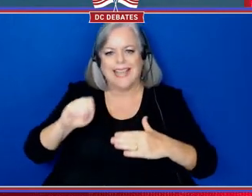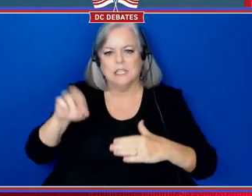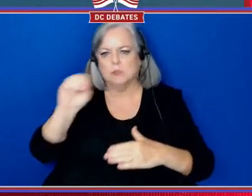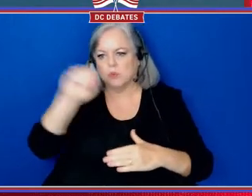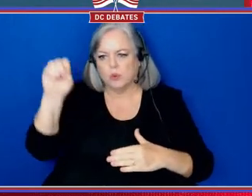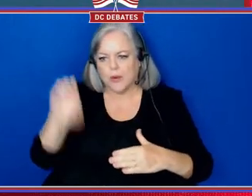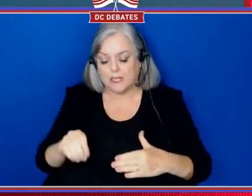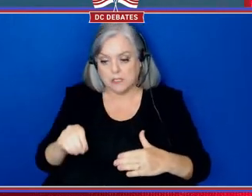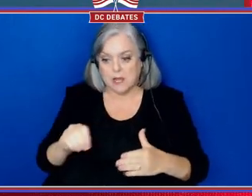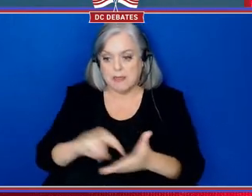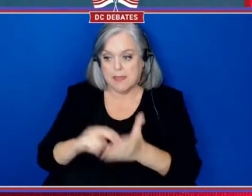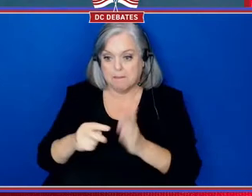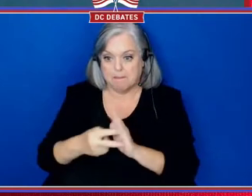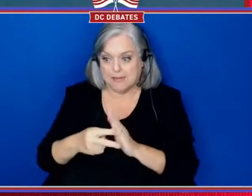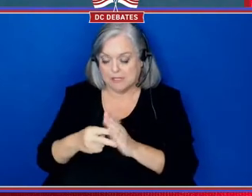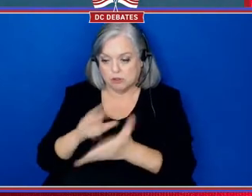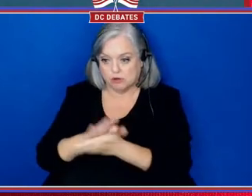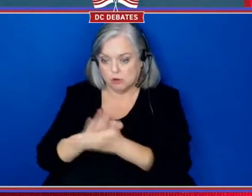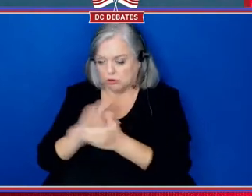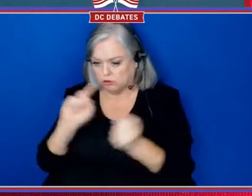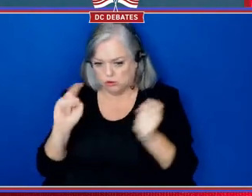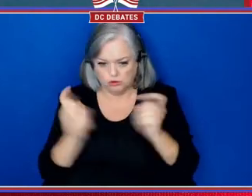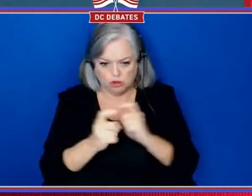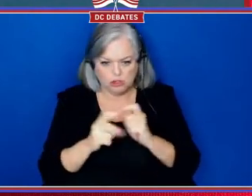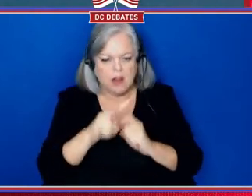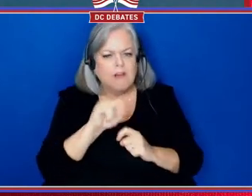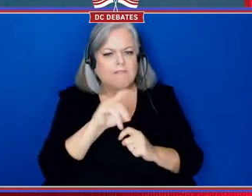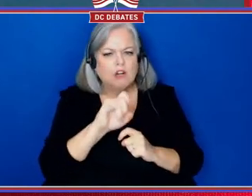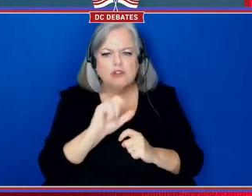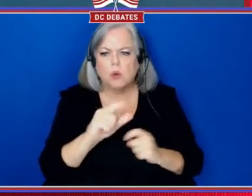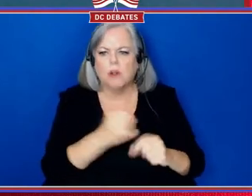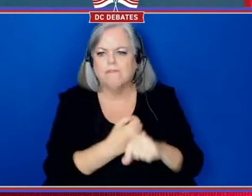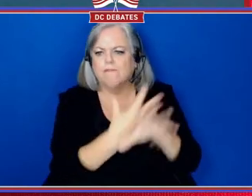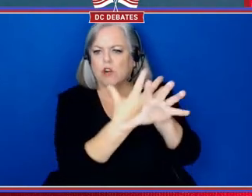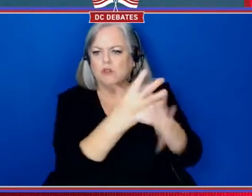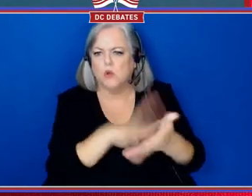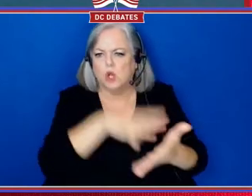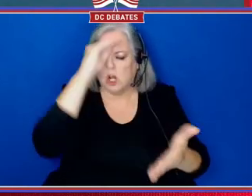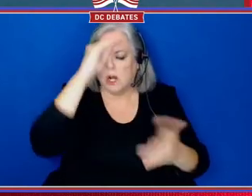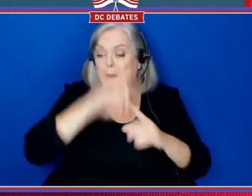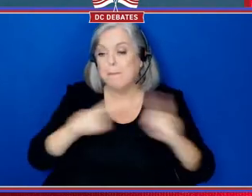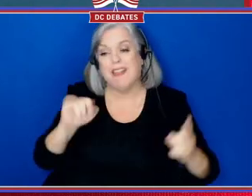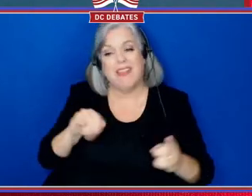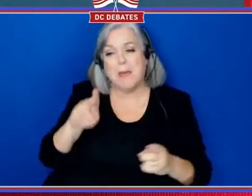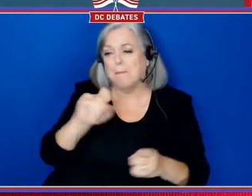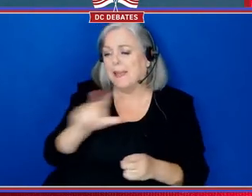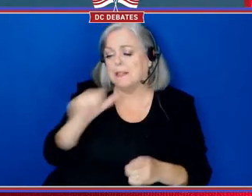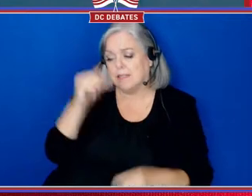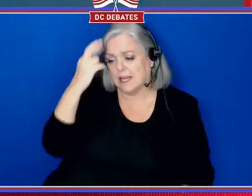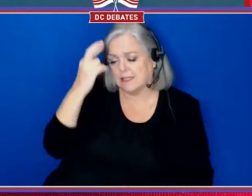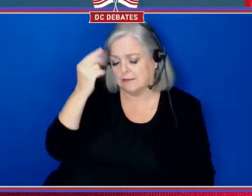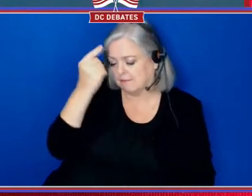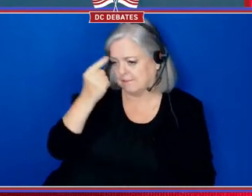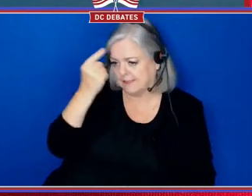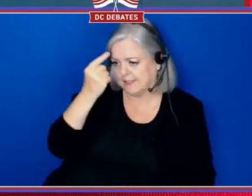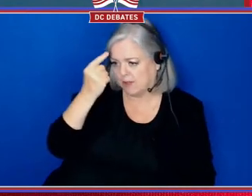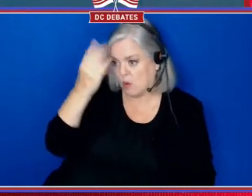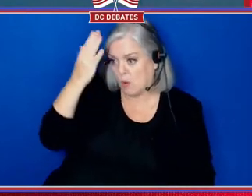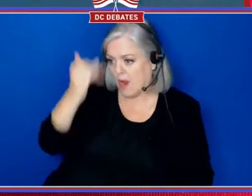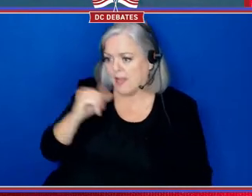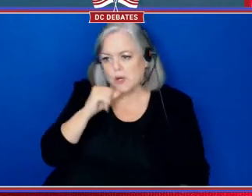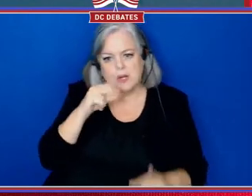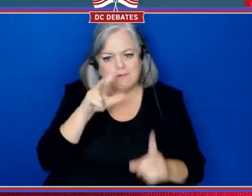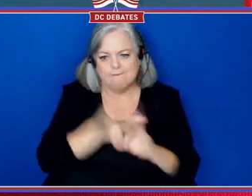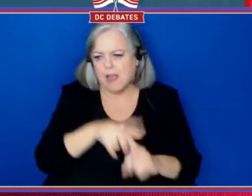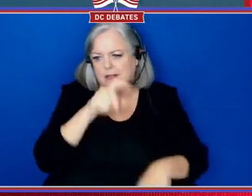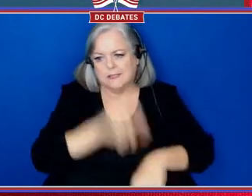learning. That bill was not considered because you did not file it by the deadline. But where do you stand now? Should schools have closed more